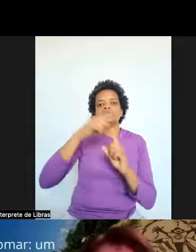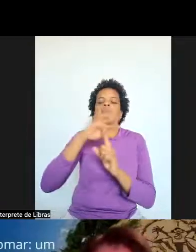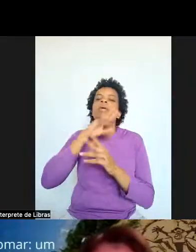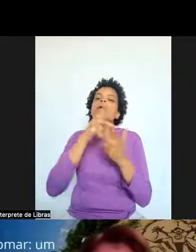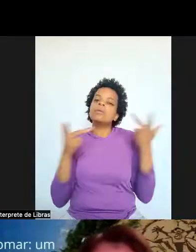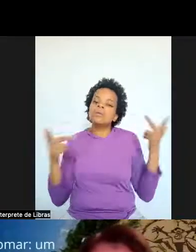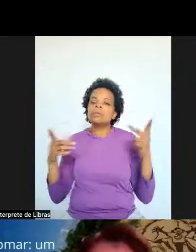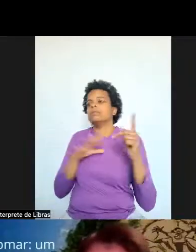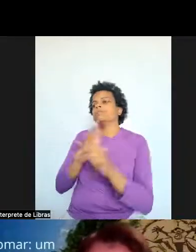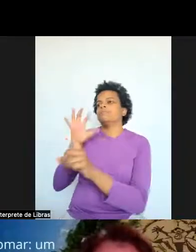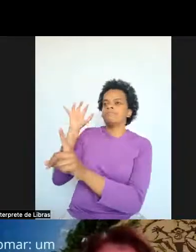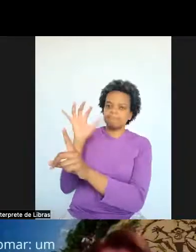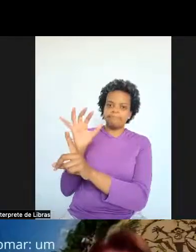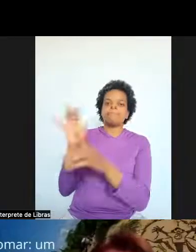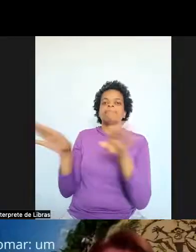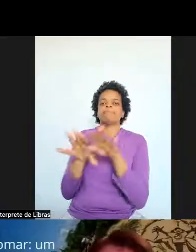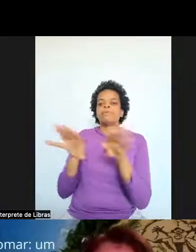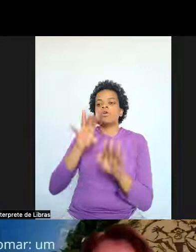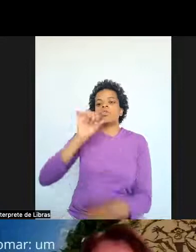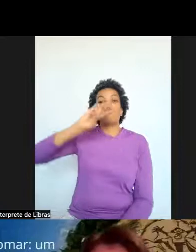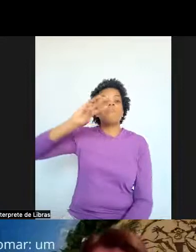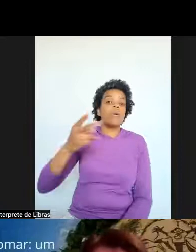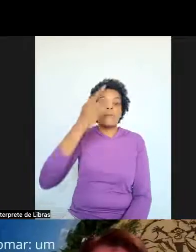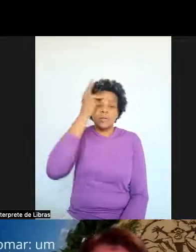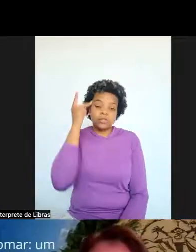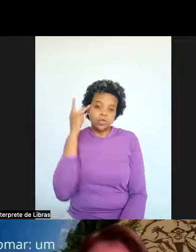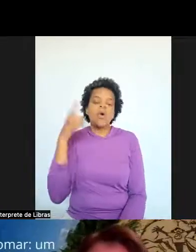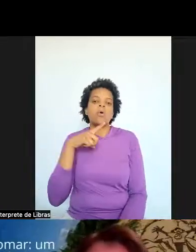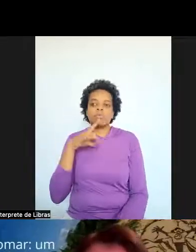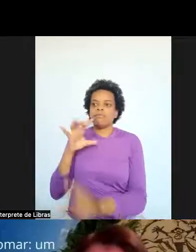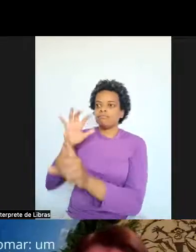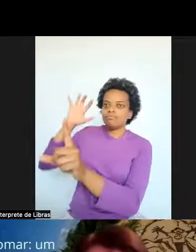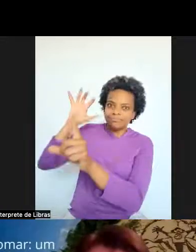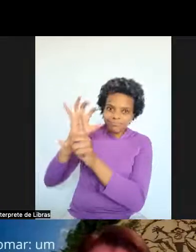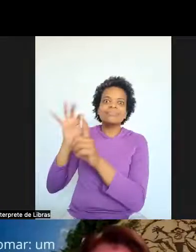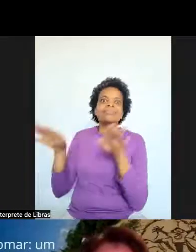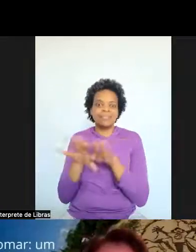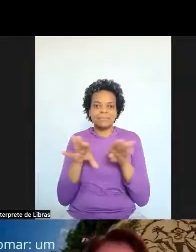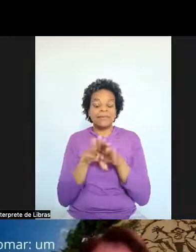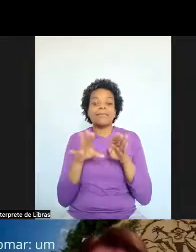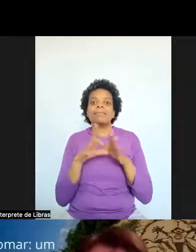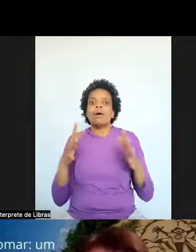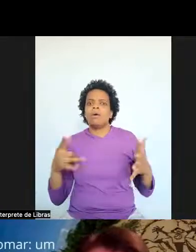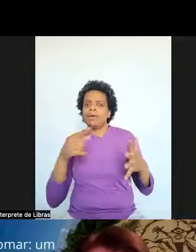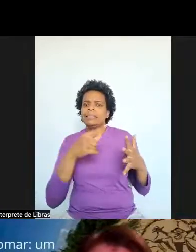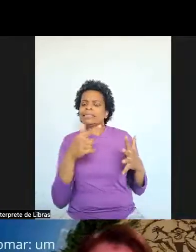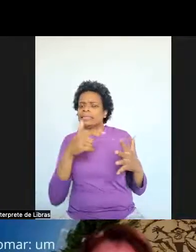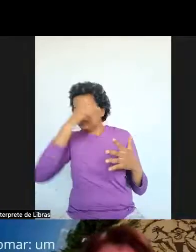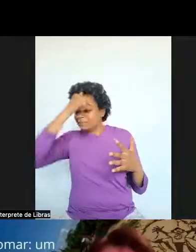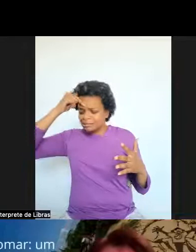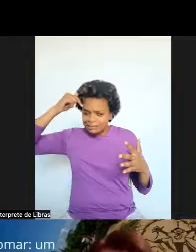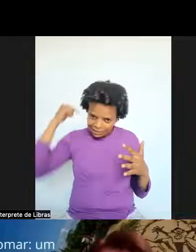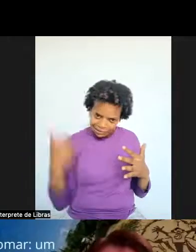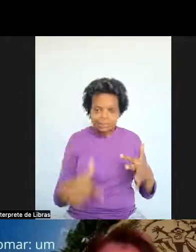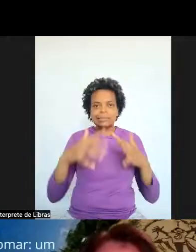species. And as Maíra mentioned, also reached more than 9 million people. It's a very